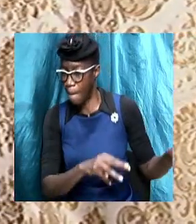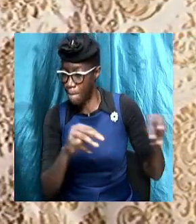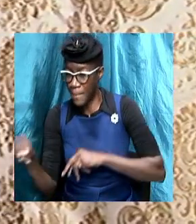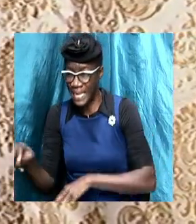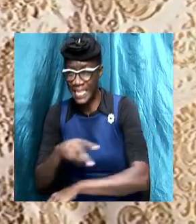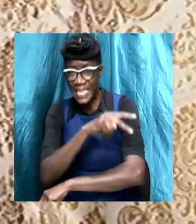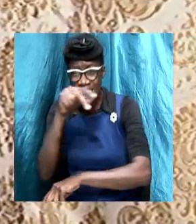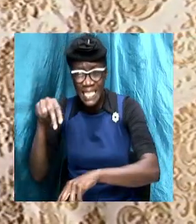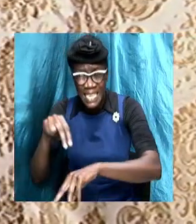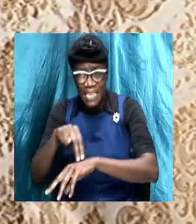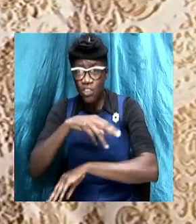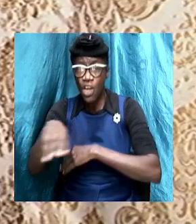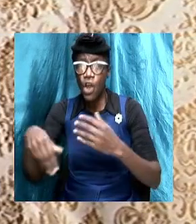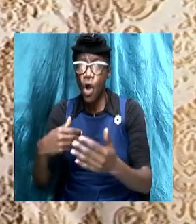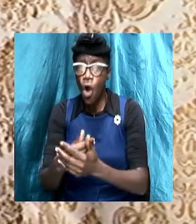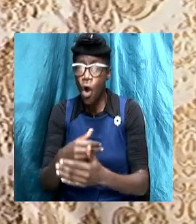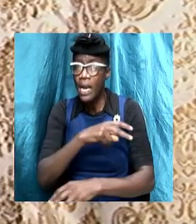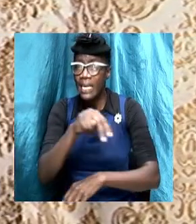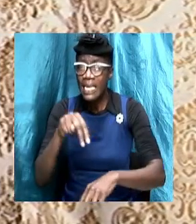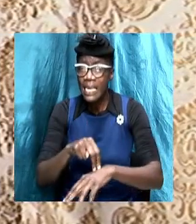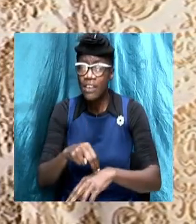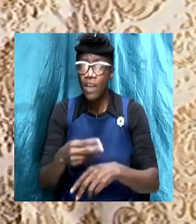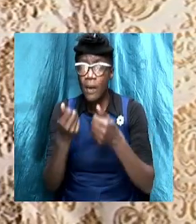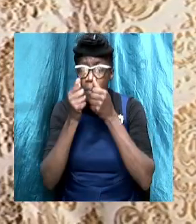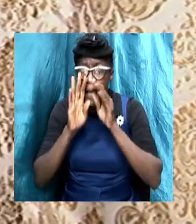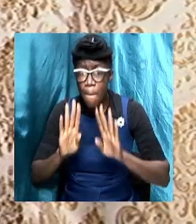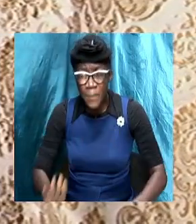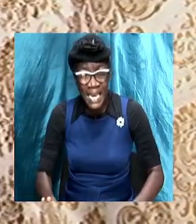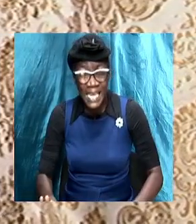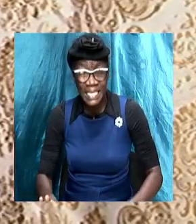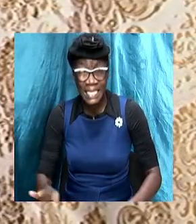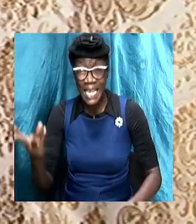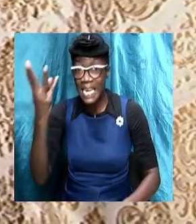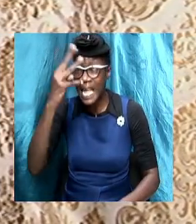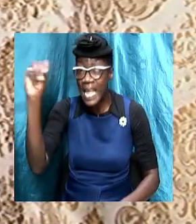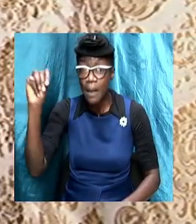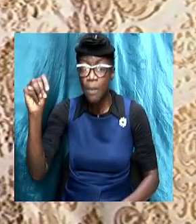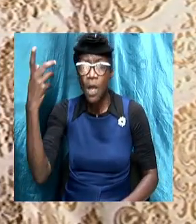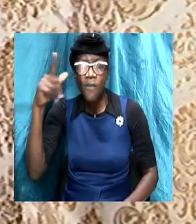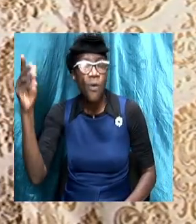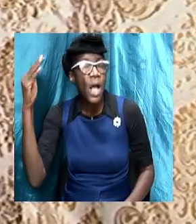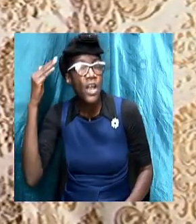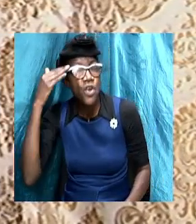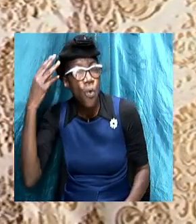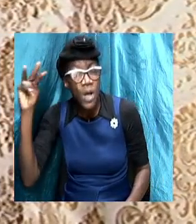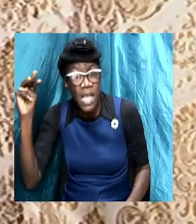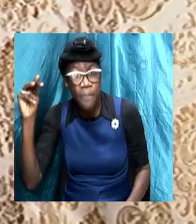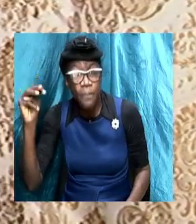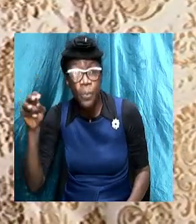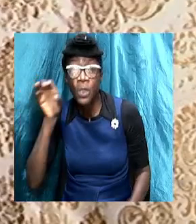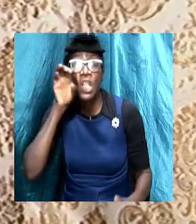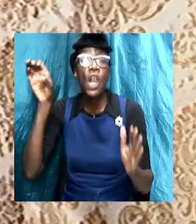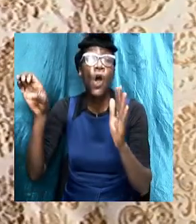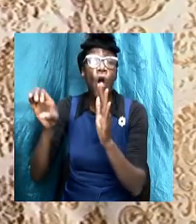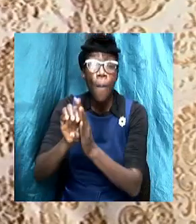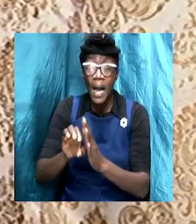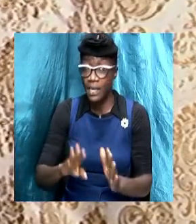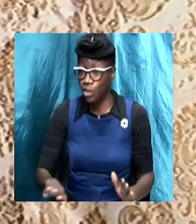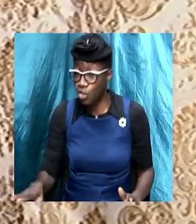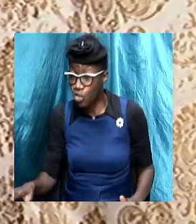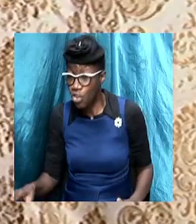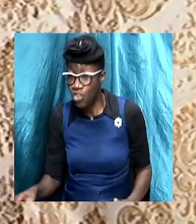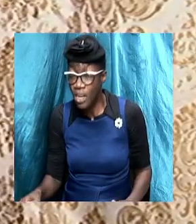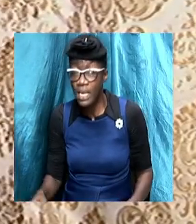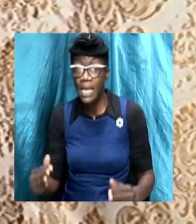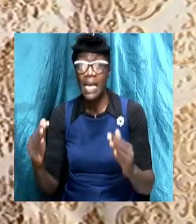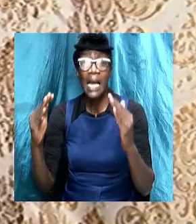be blessed in him. For I know him, that he will command his children and his household after